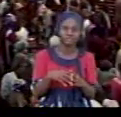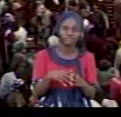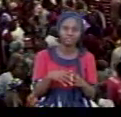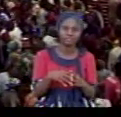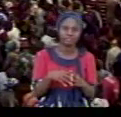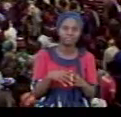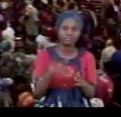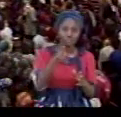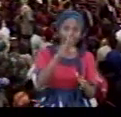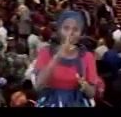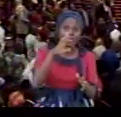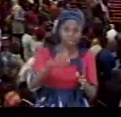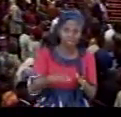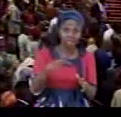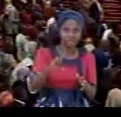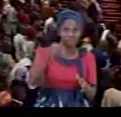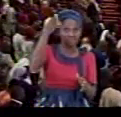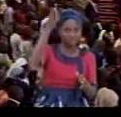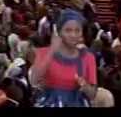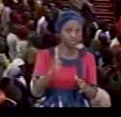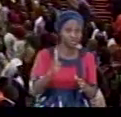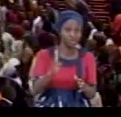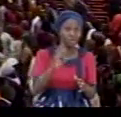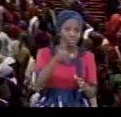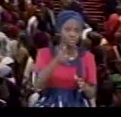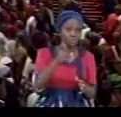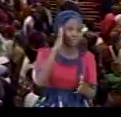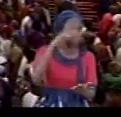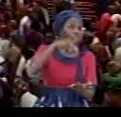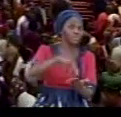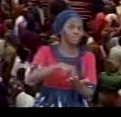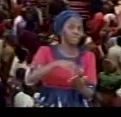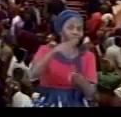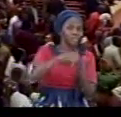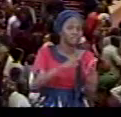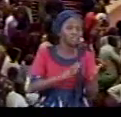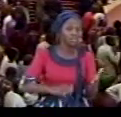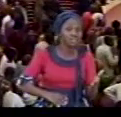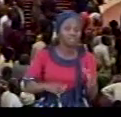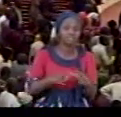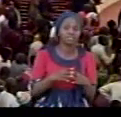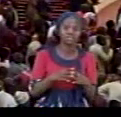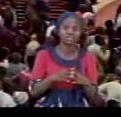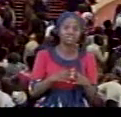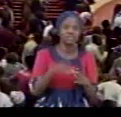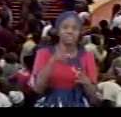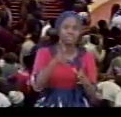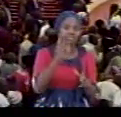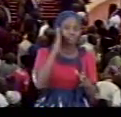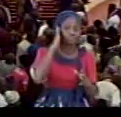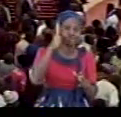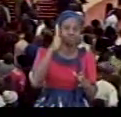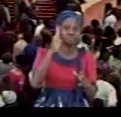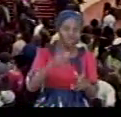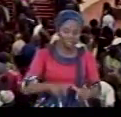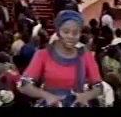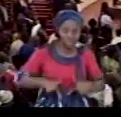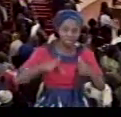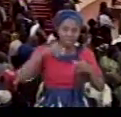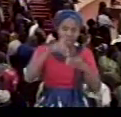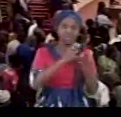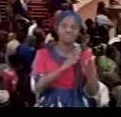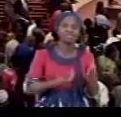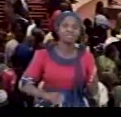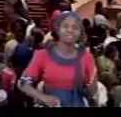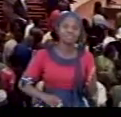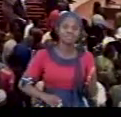You're a child of God. You stand in Christ. You live in Christ.